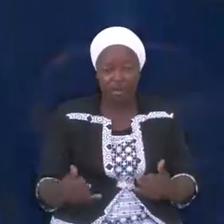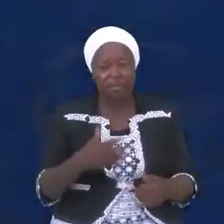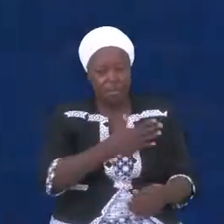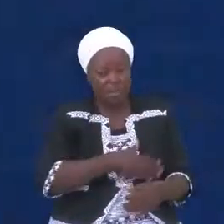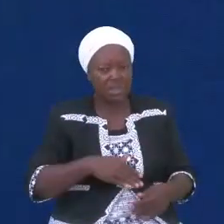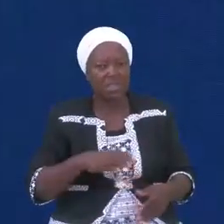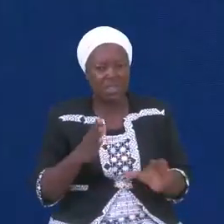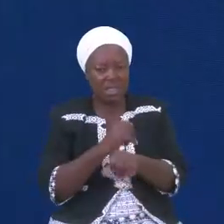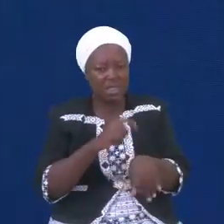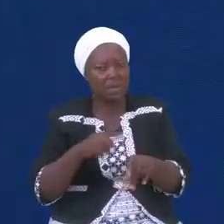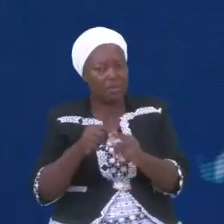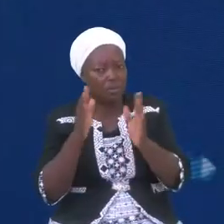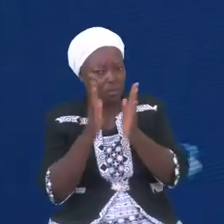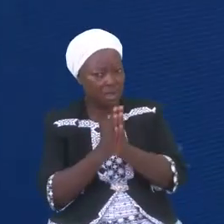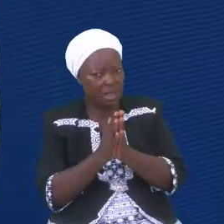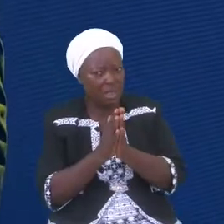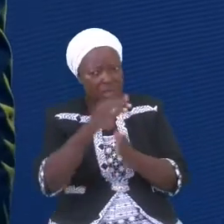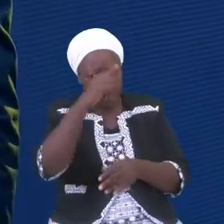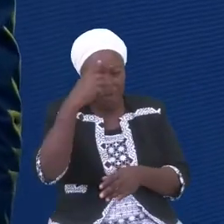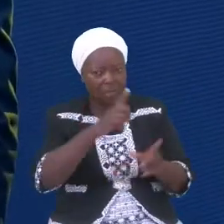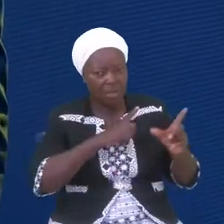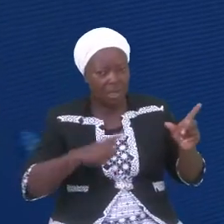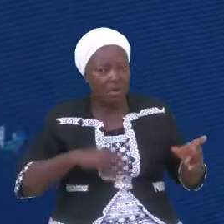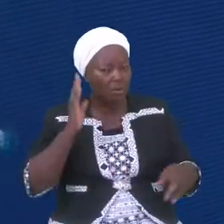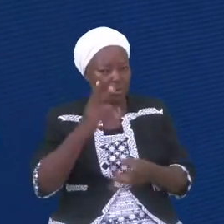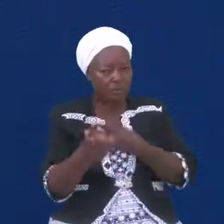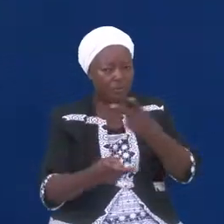with the body of Christ.